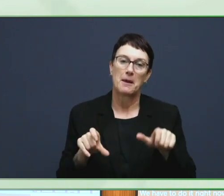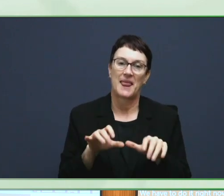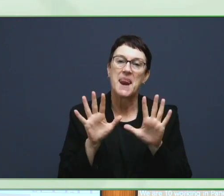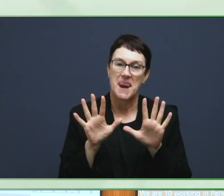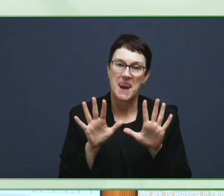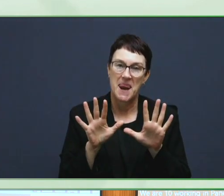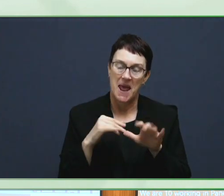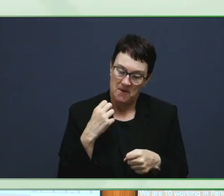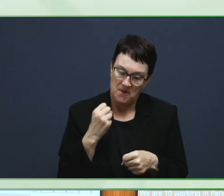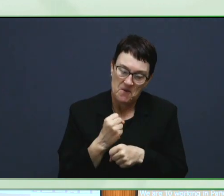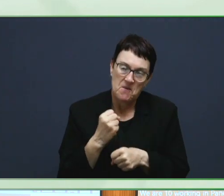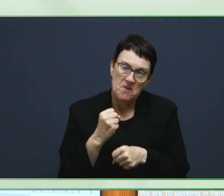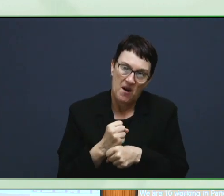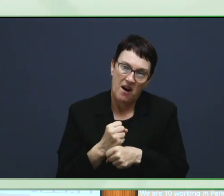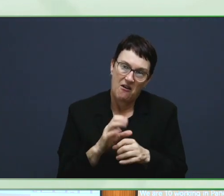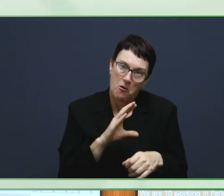up.